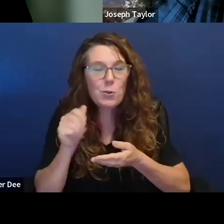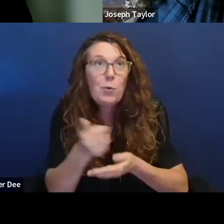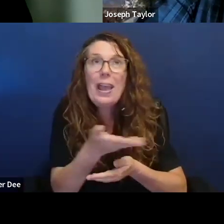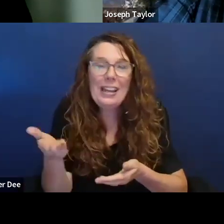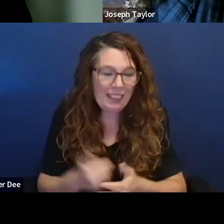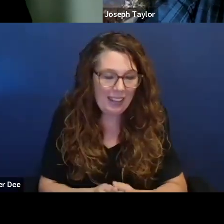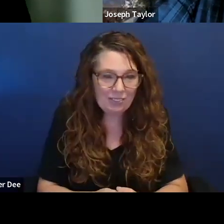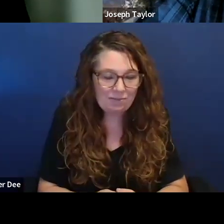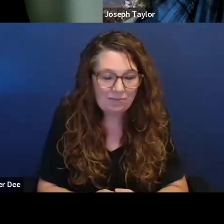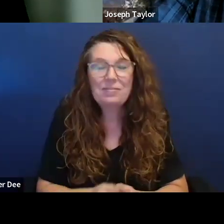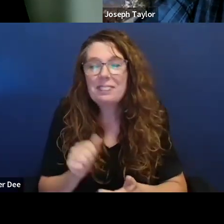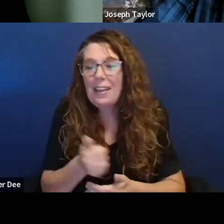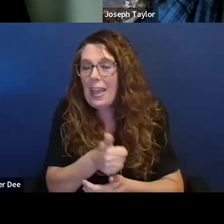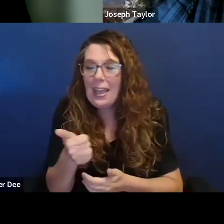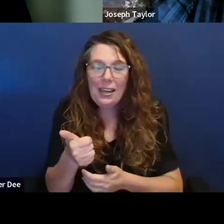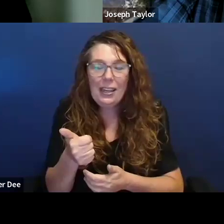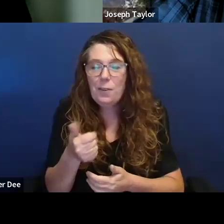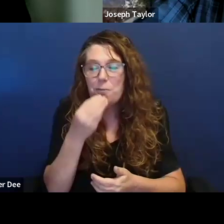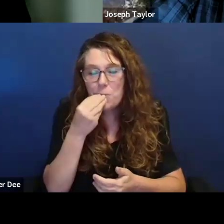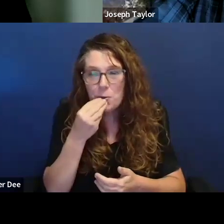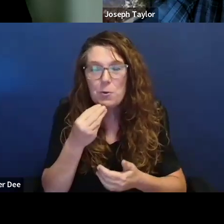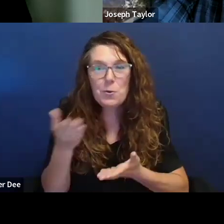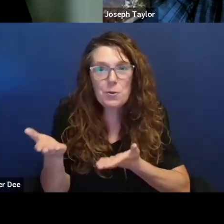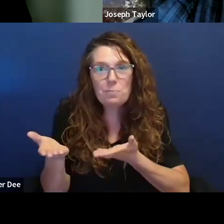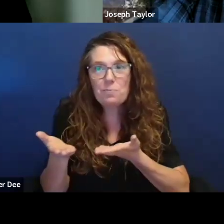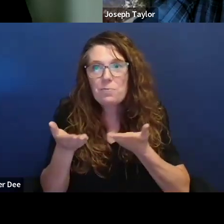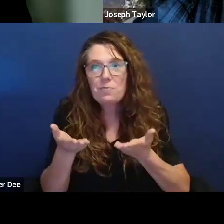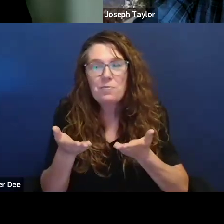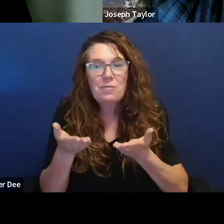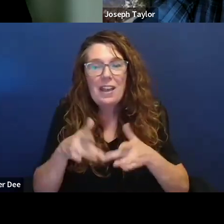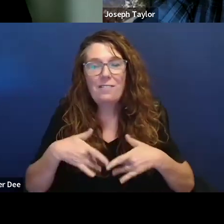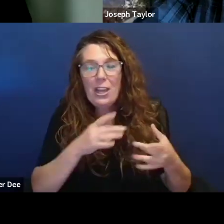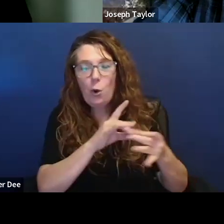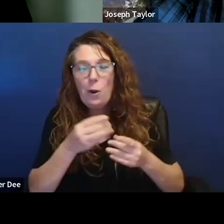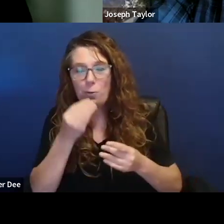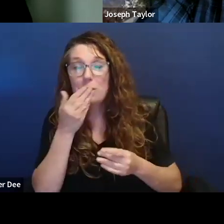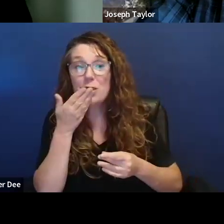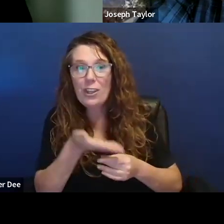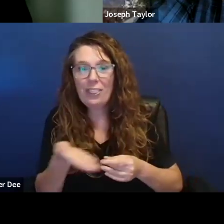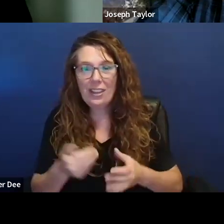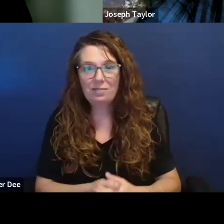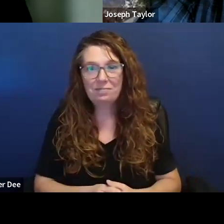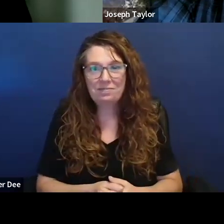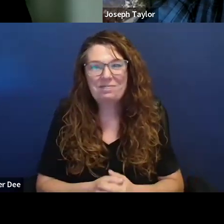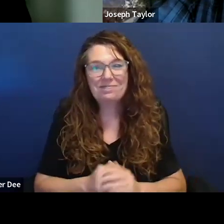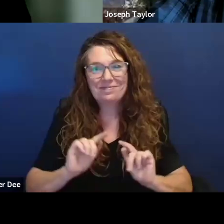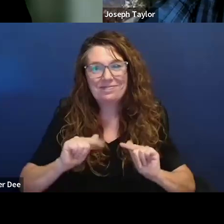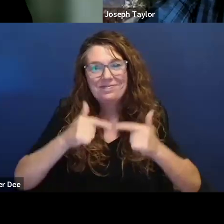any event. So any event around food is always a good thing.